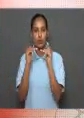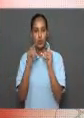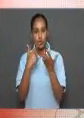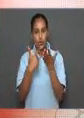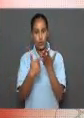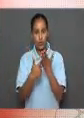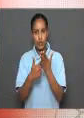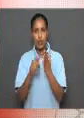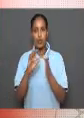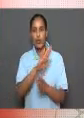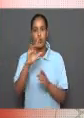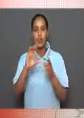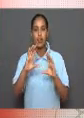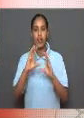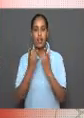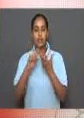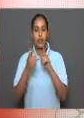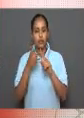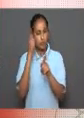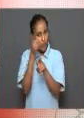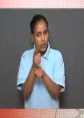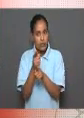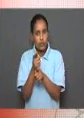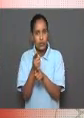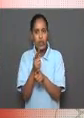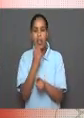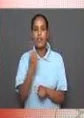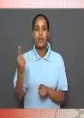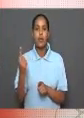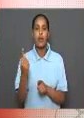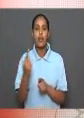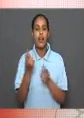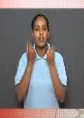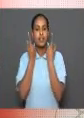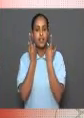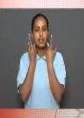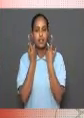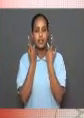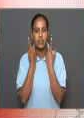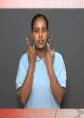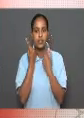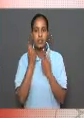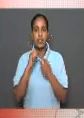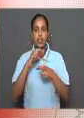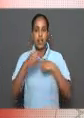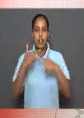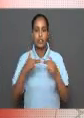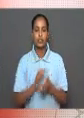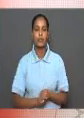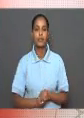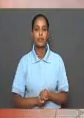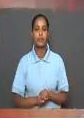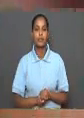with those of your classmates to make sure that everyone understands the reaction.